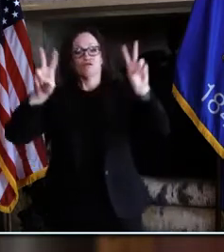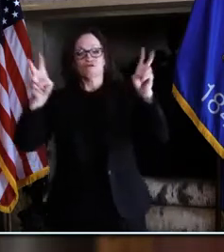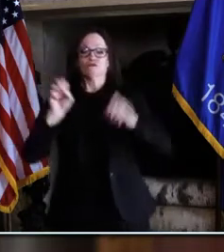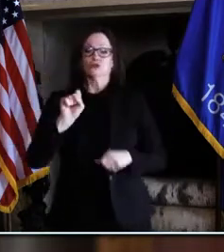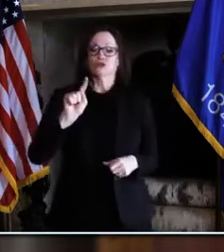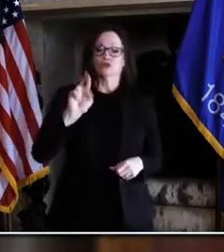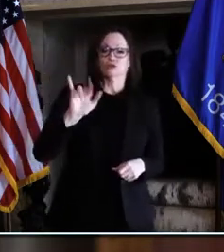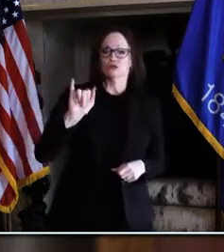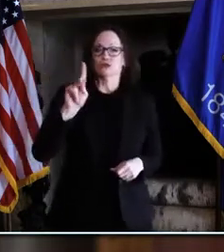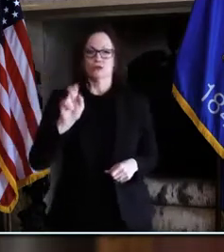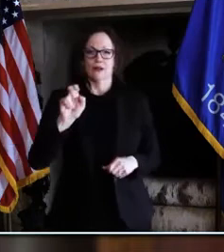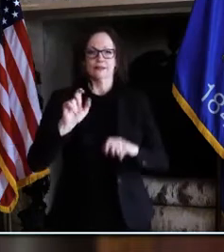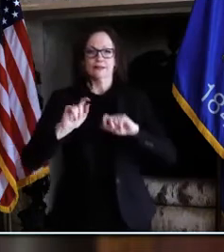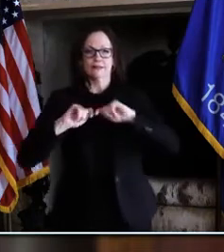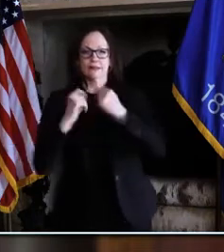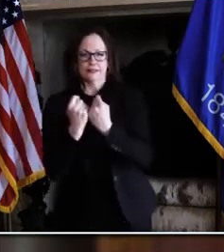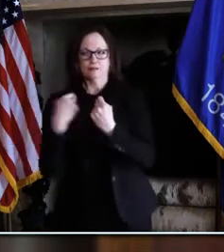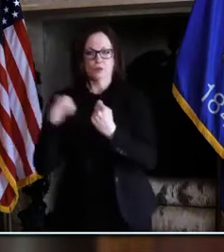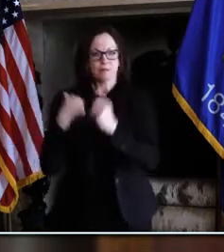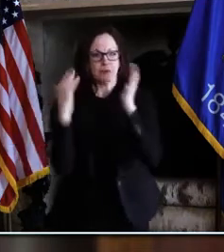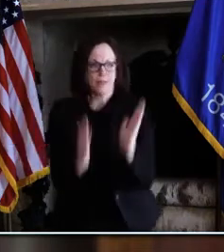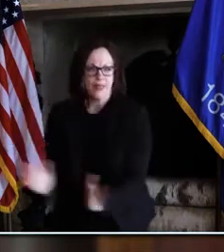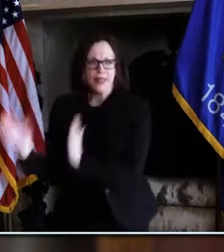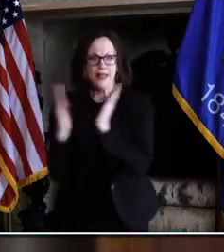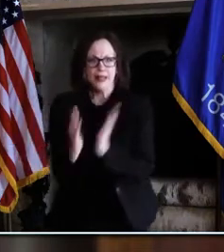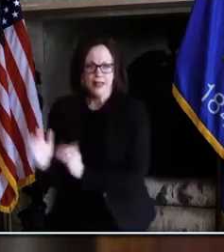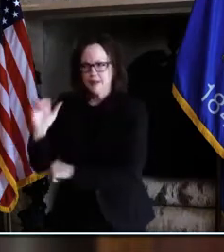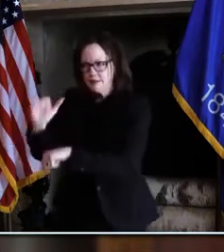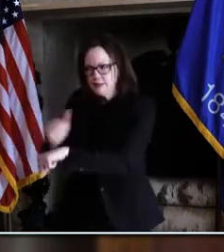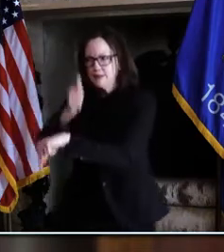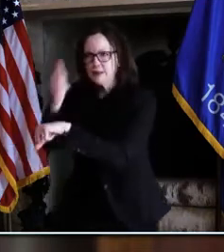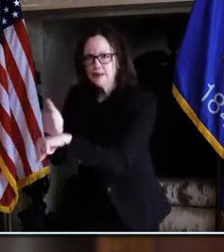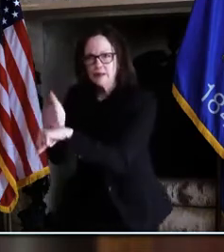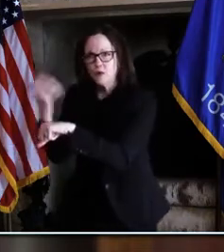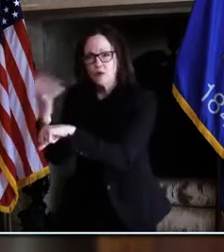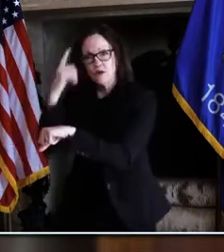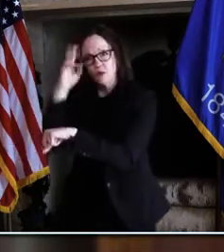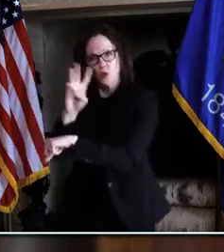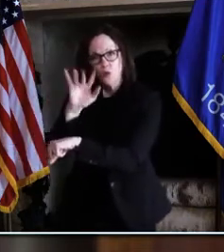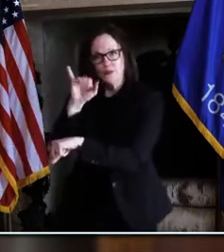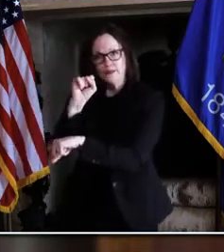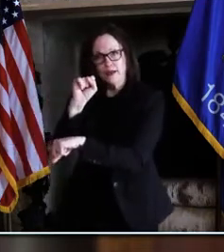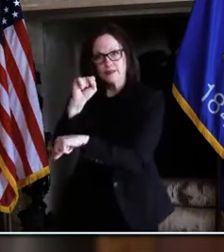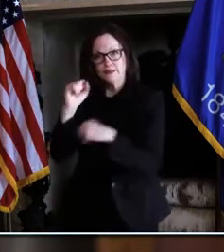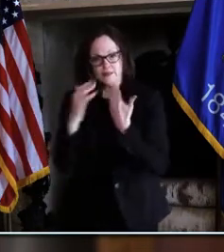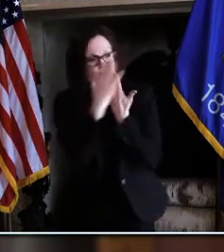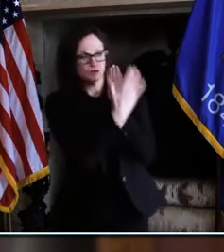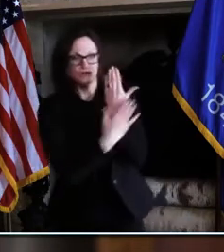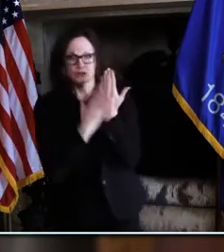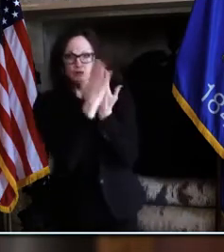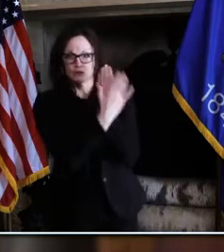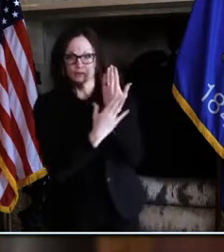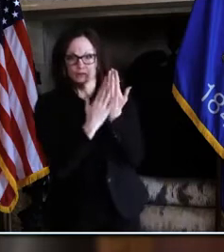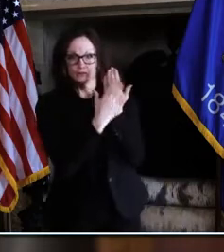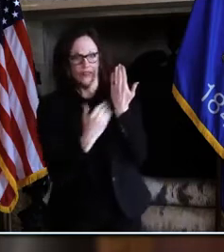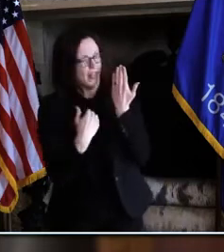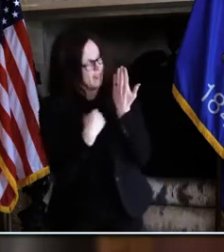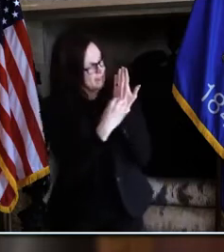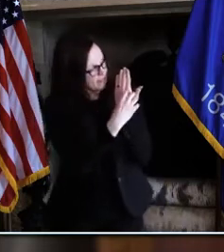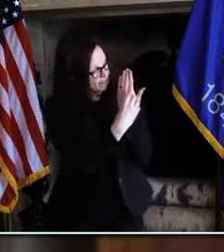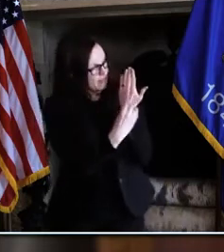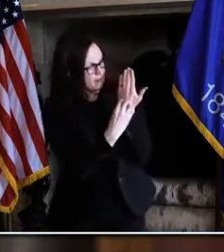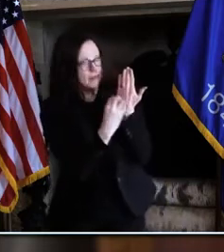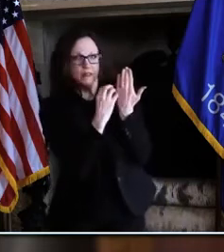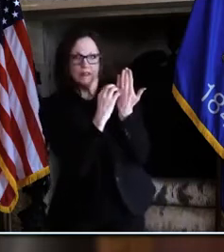with the COVID-19 pandemic. The other strike forces working at the State Emergency Operations Center are focused on